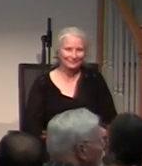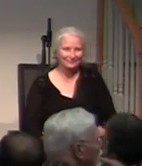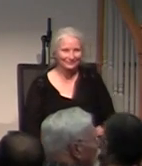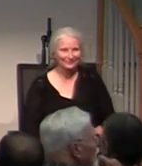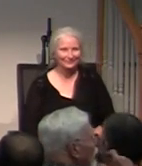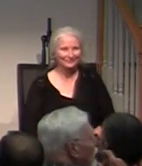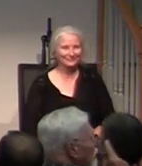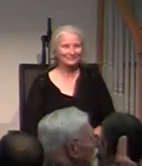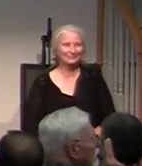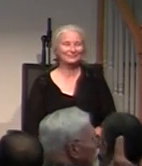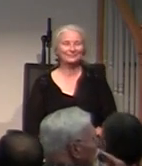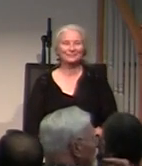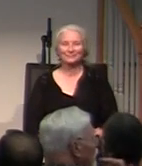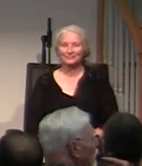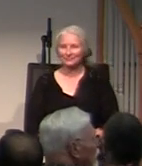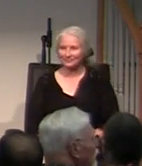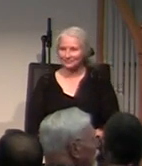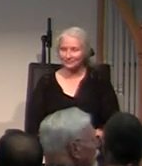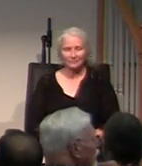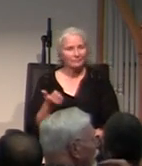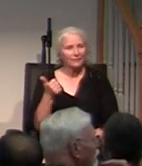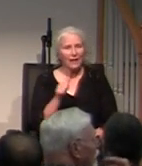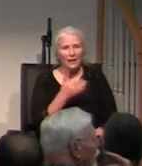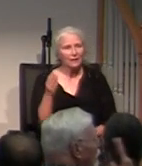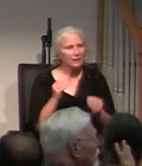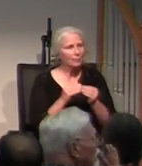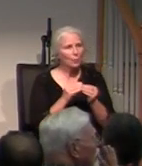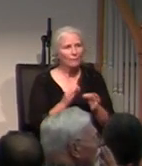I can't think of anything.